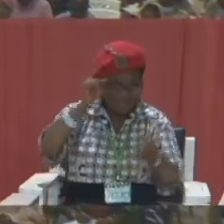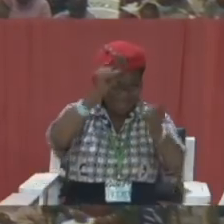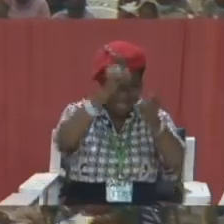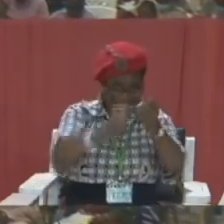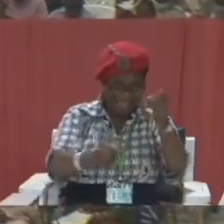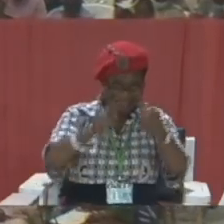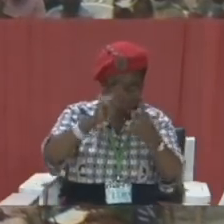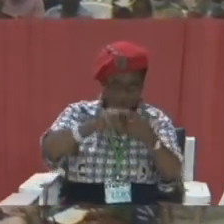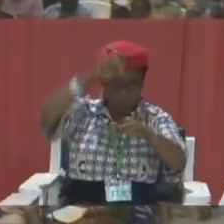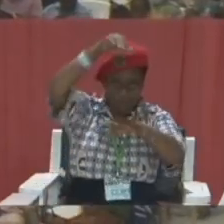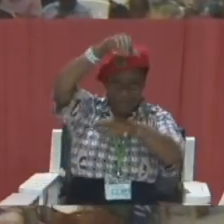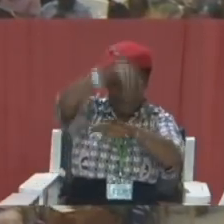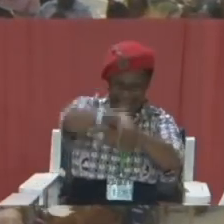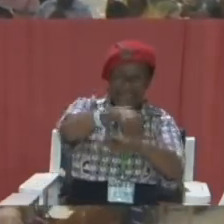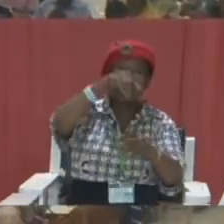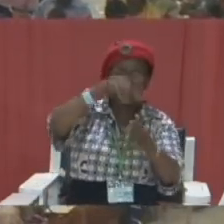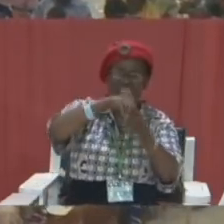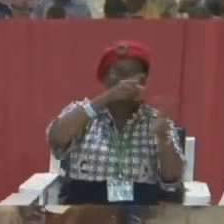Amen.